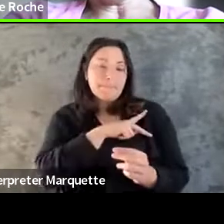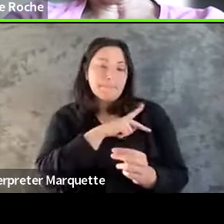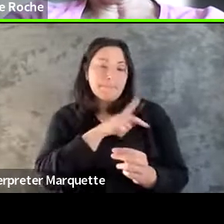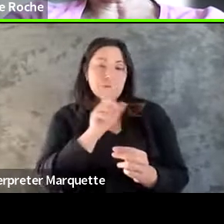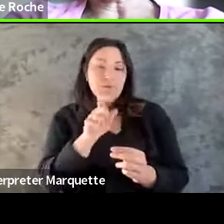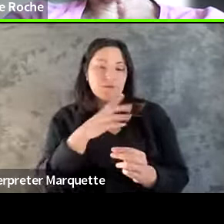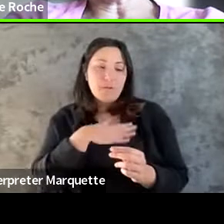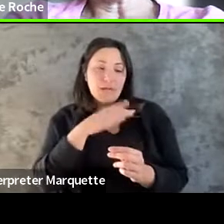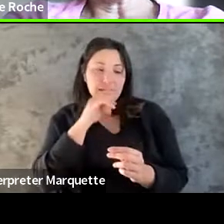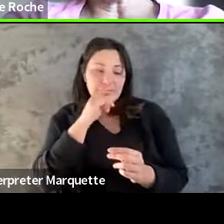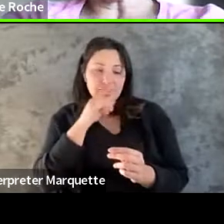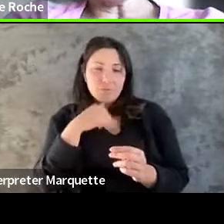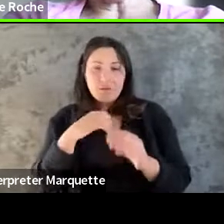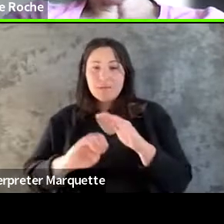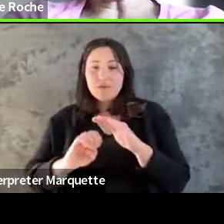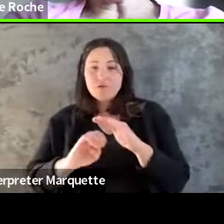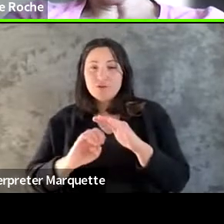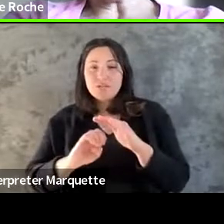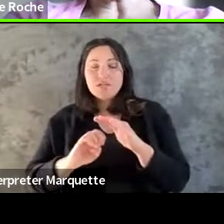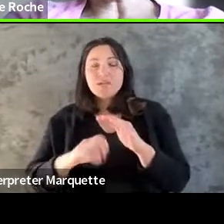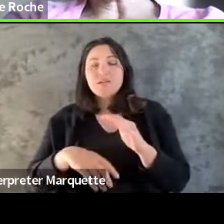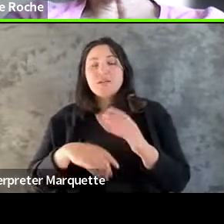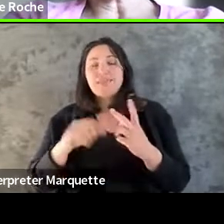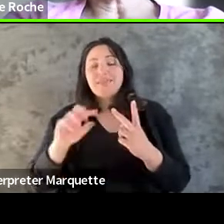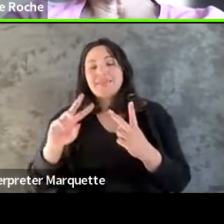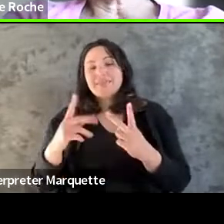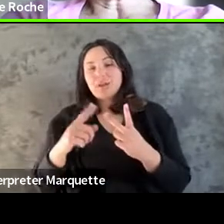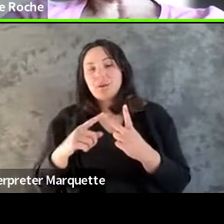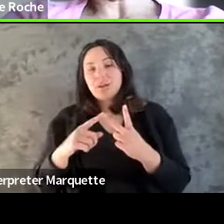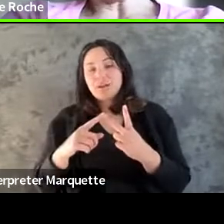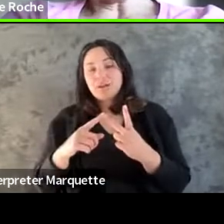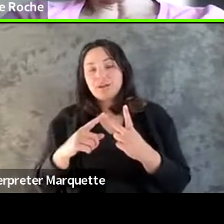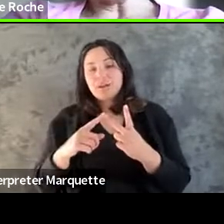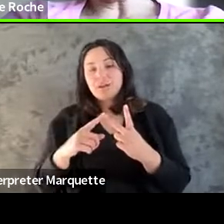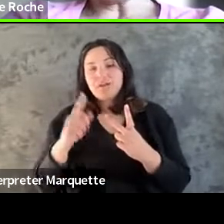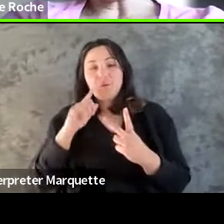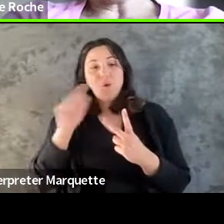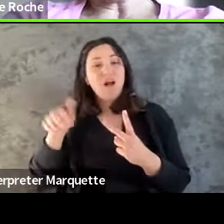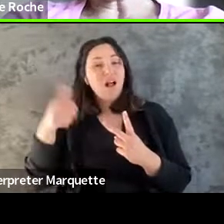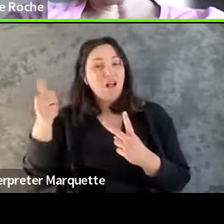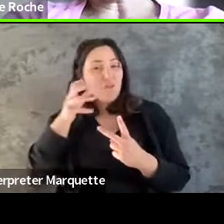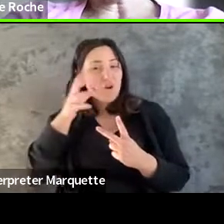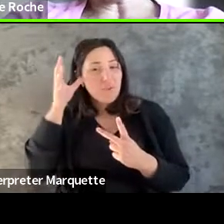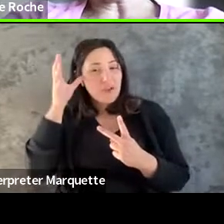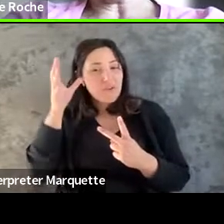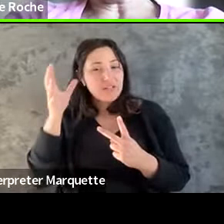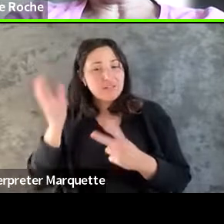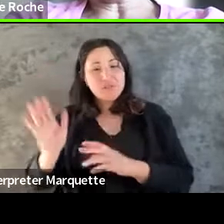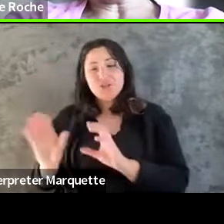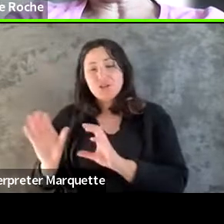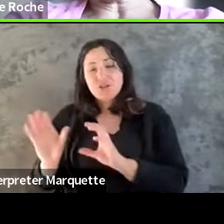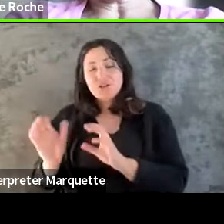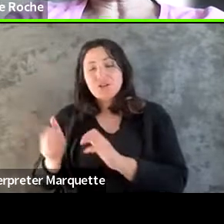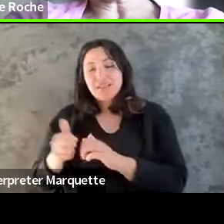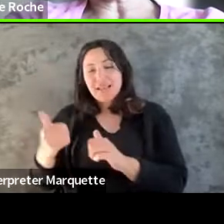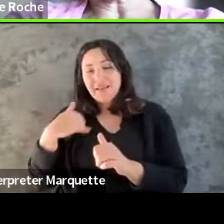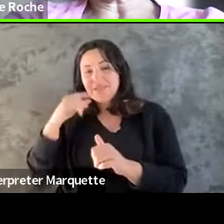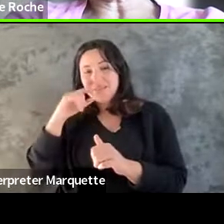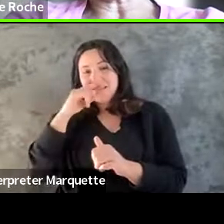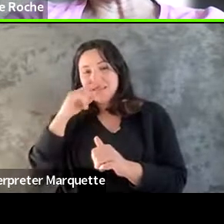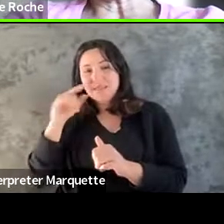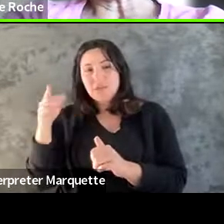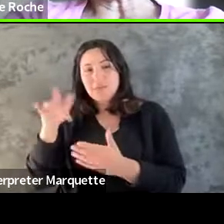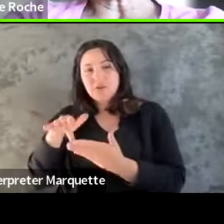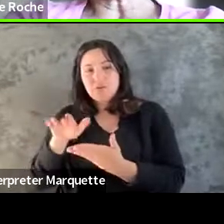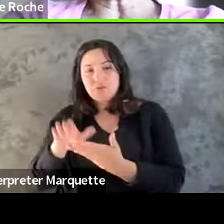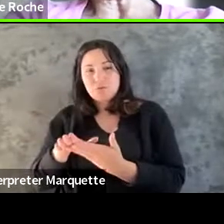kids that are in elementary school. Then the other question I have is more for other parents that I've been talking to recently that have kids in the middle school.